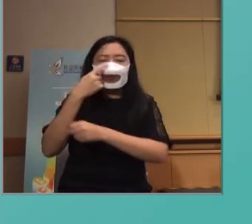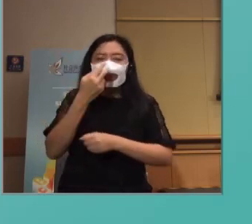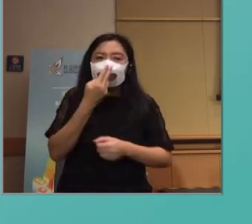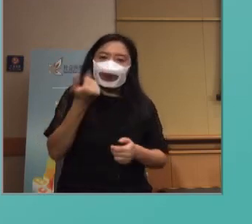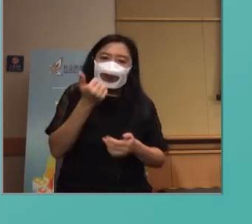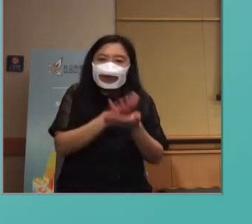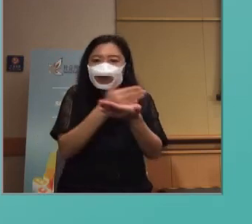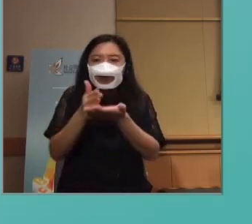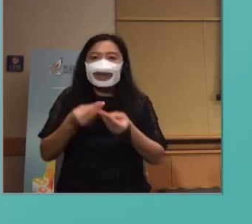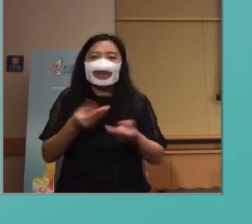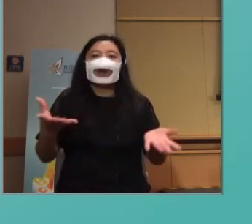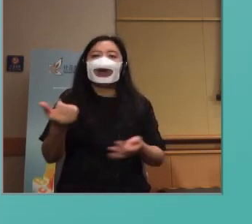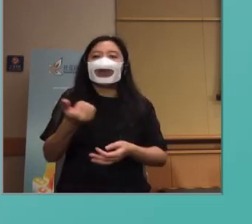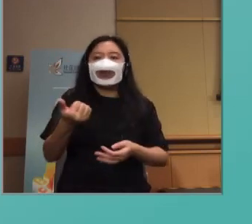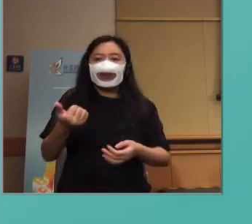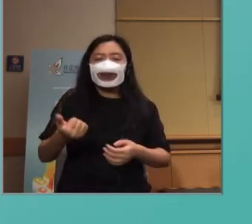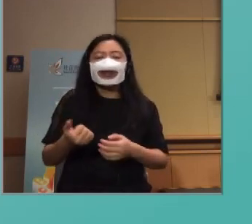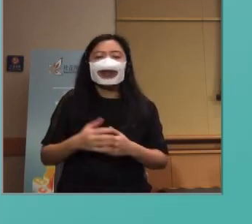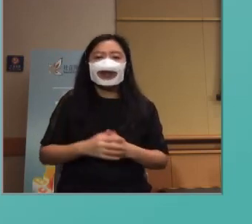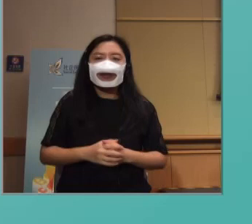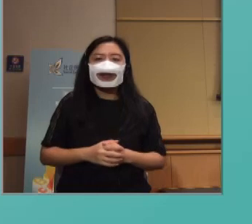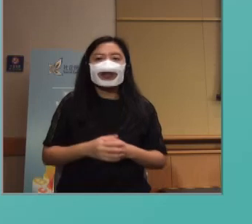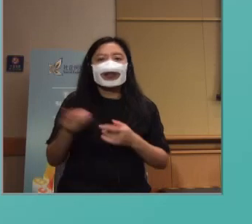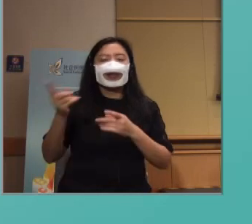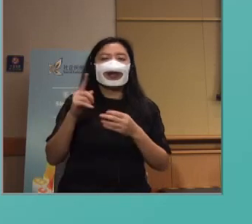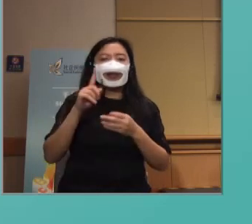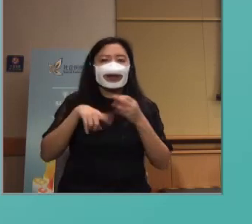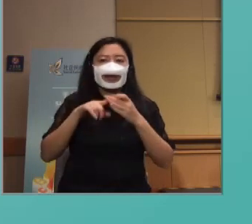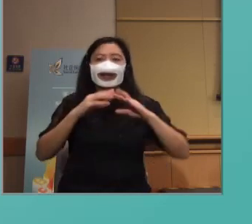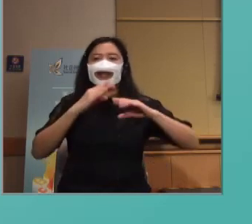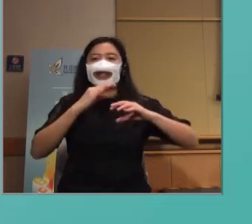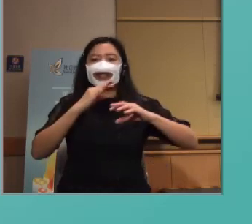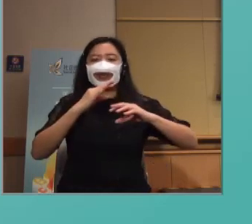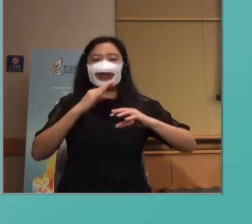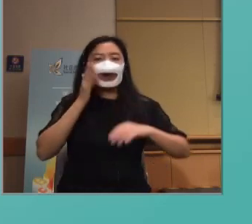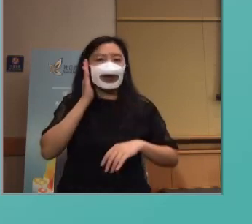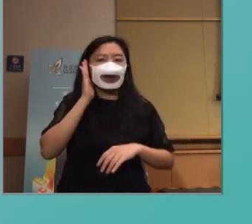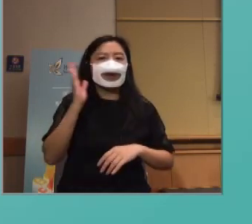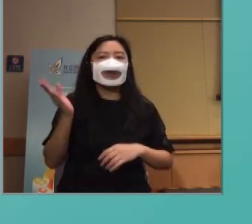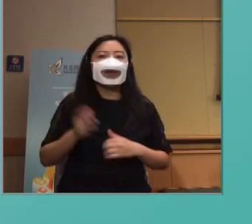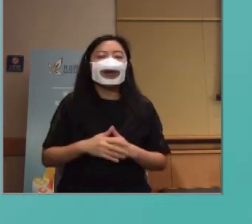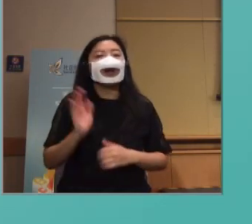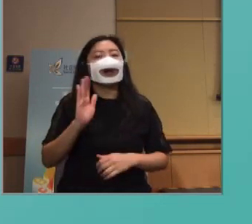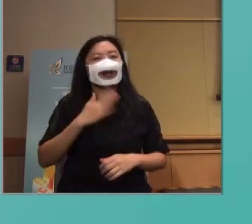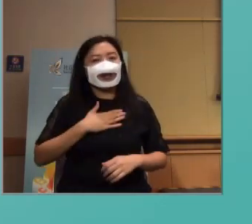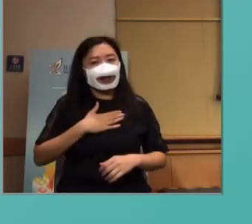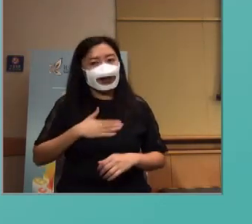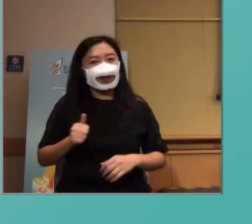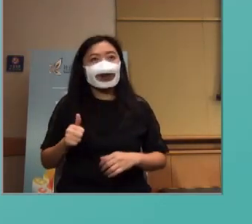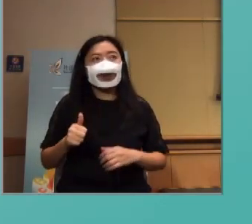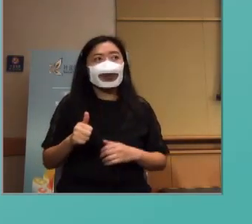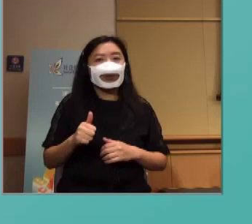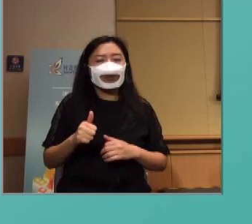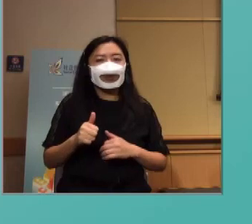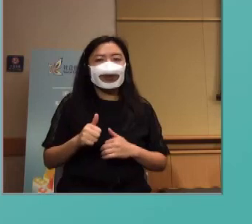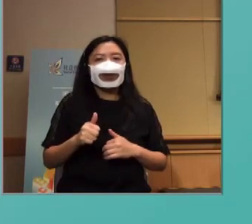welcome Yat Siu. Are you there yet? Yes, I am. Thank you. And yeah, it was it's great to actually make it.